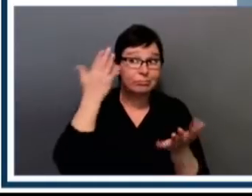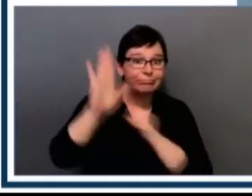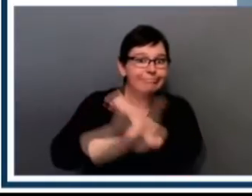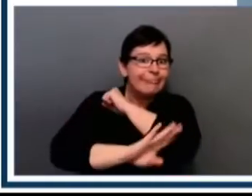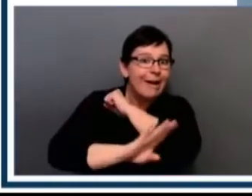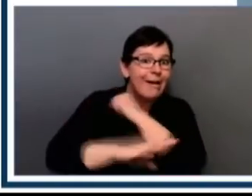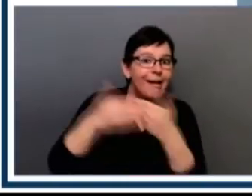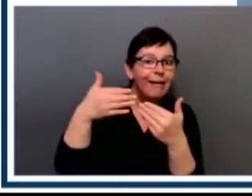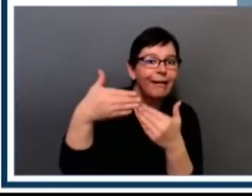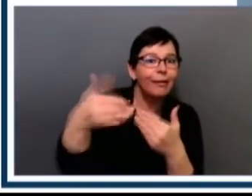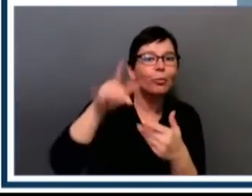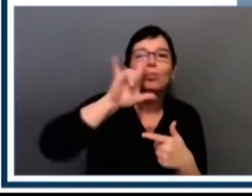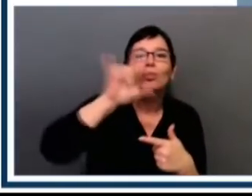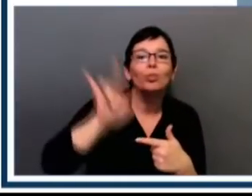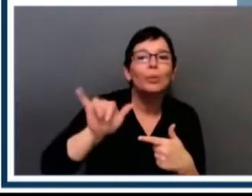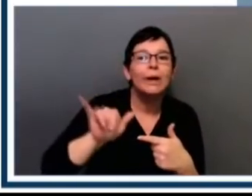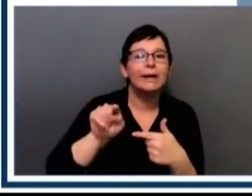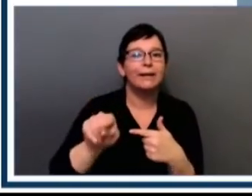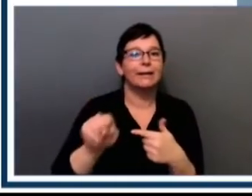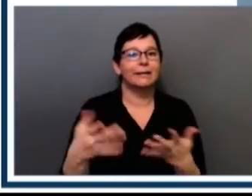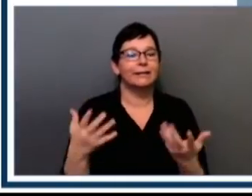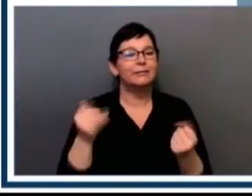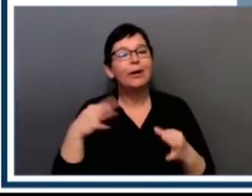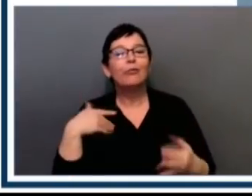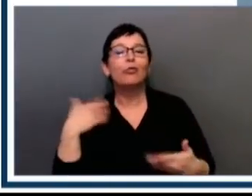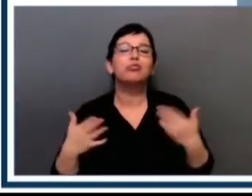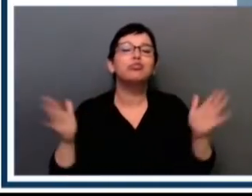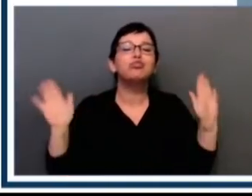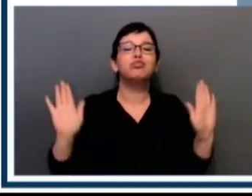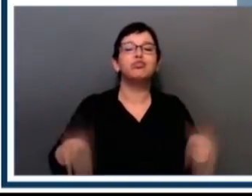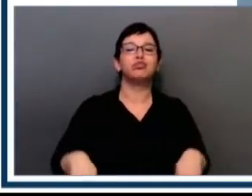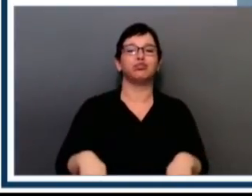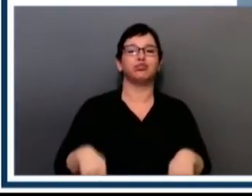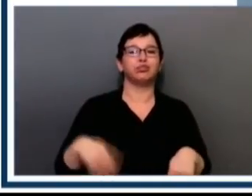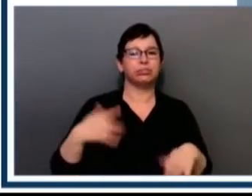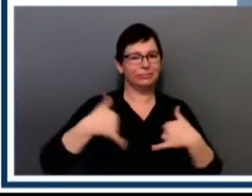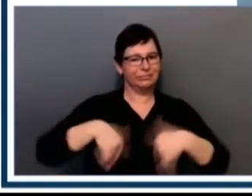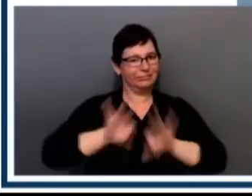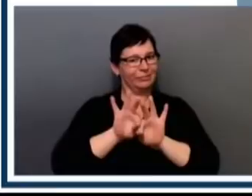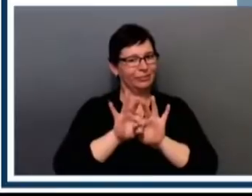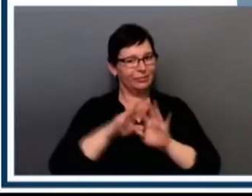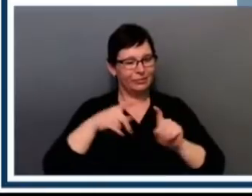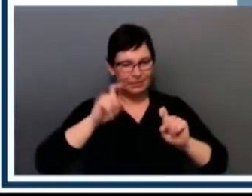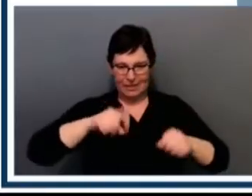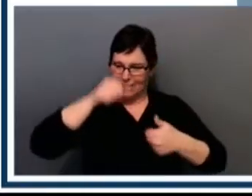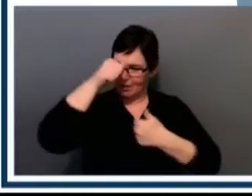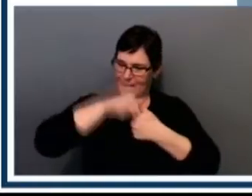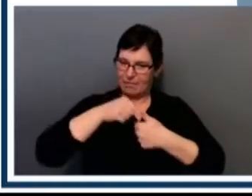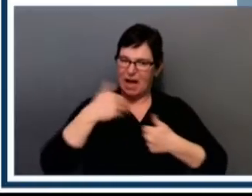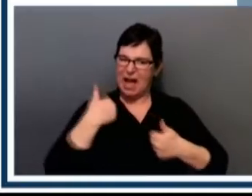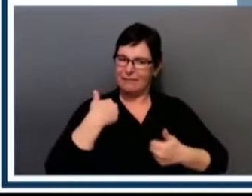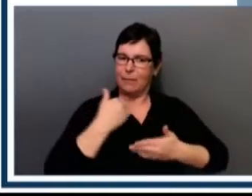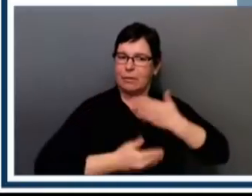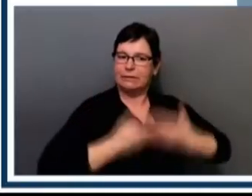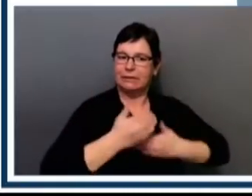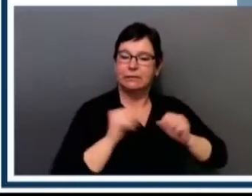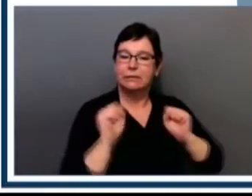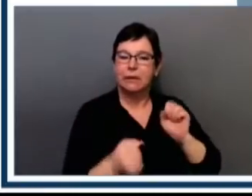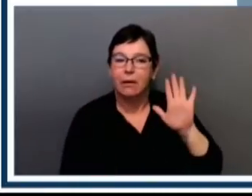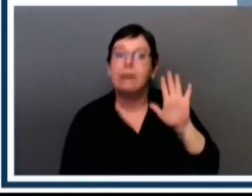place to be able to stand them back up quickly if it's necessary. Exactly like what we talked about last briefing as we stood down the